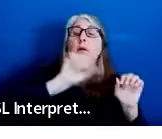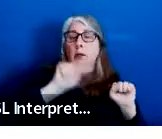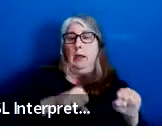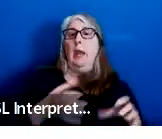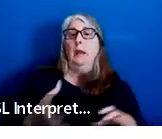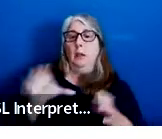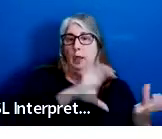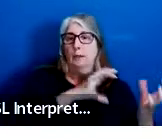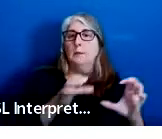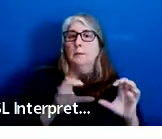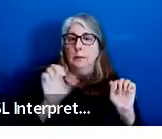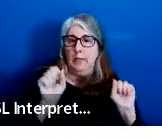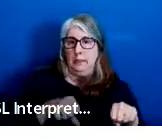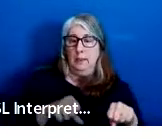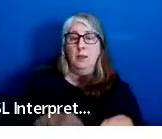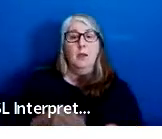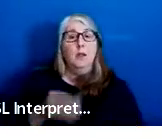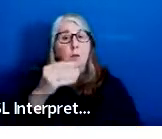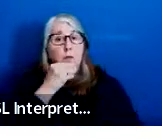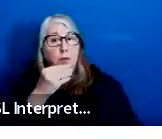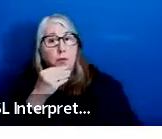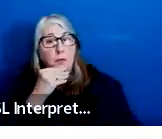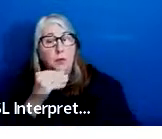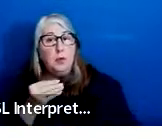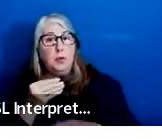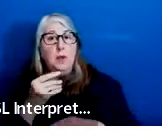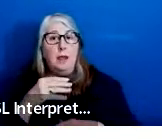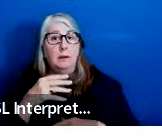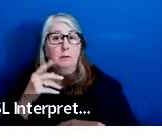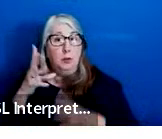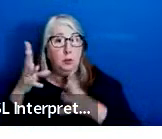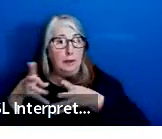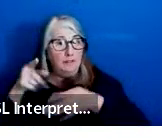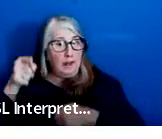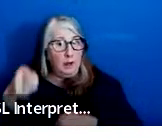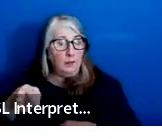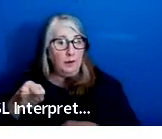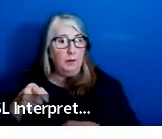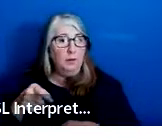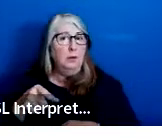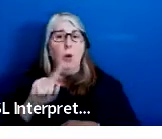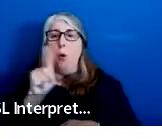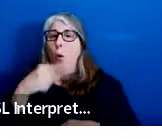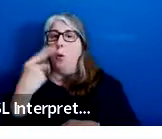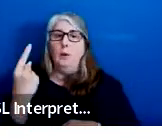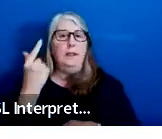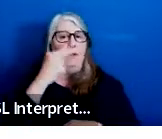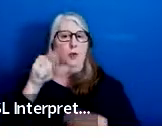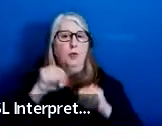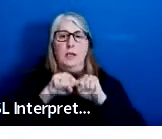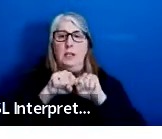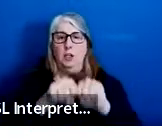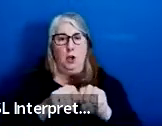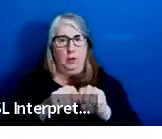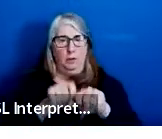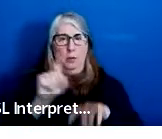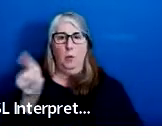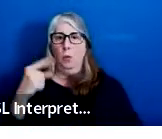food scraps out for collection, they must be contained in the wheel cart, the green wheel